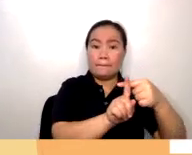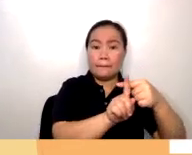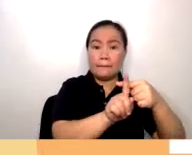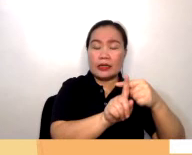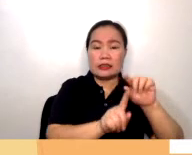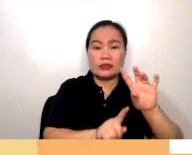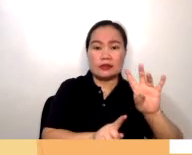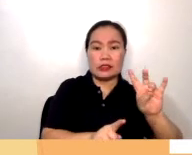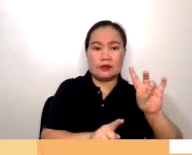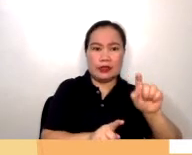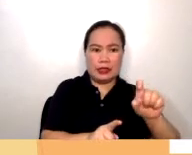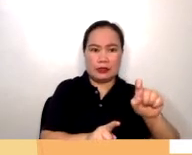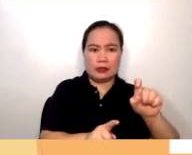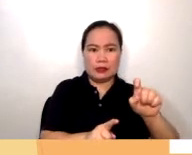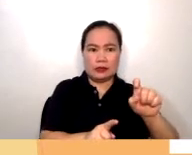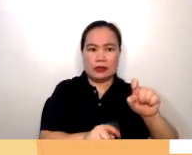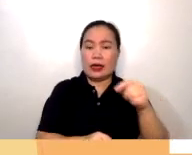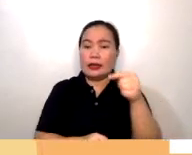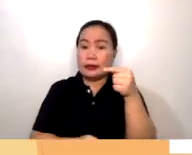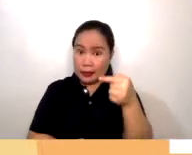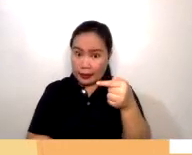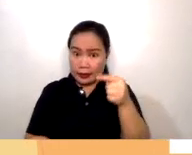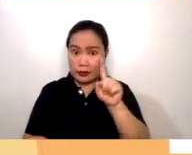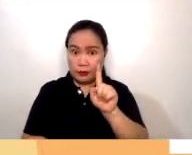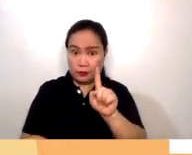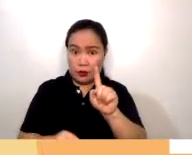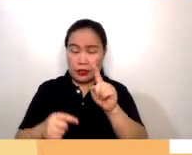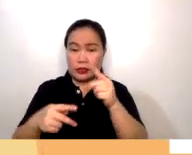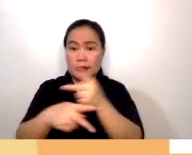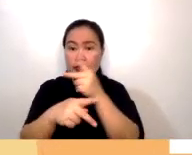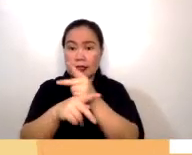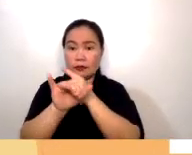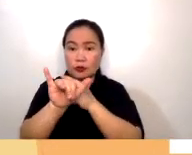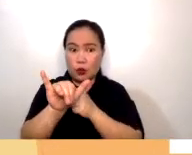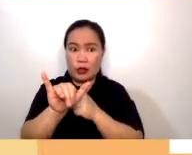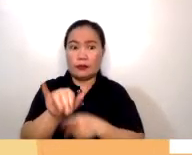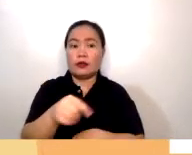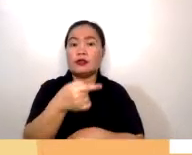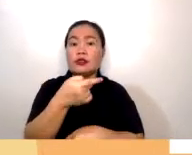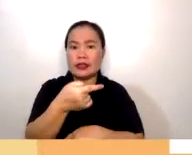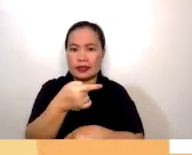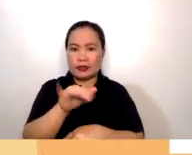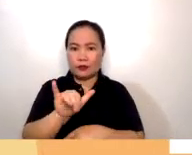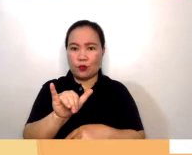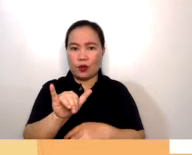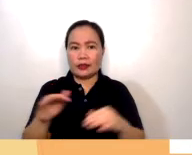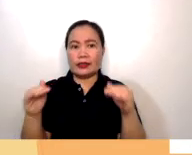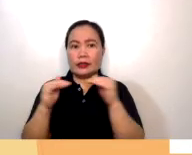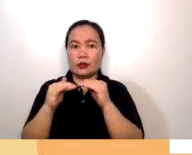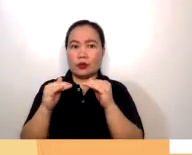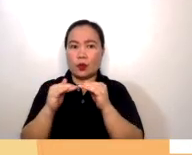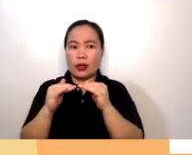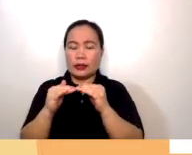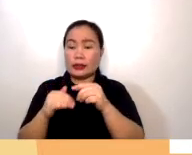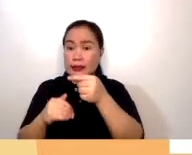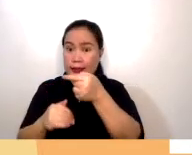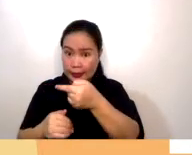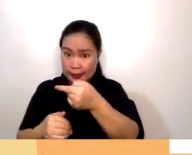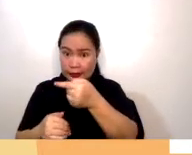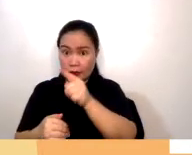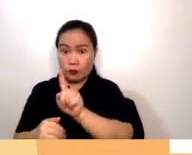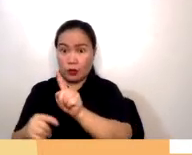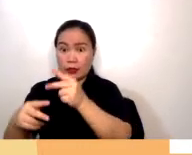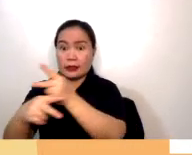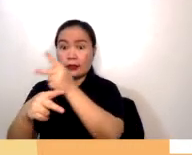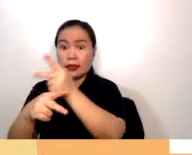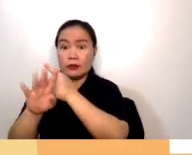result to positive 7x. Negative 1 times y is equal to negative y equals negative